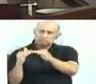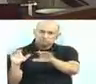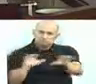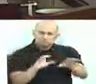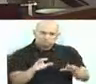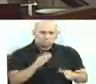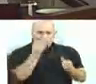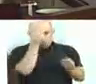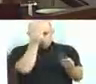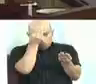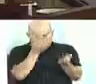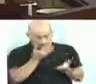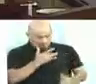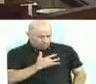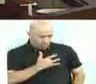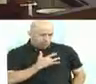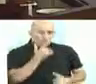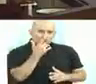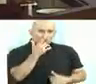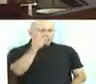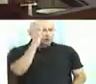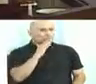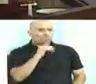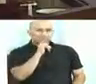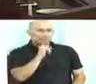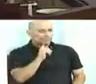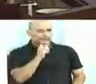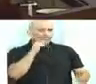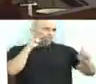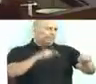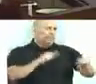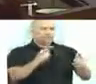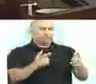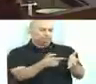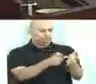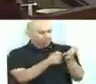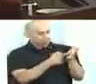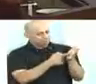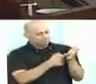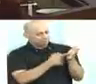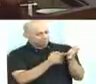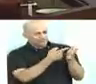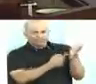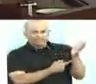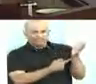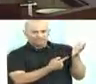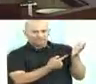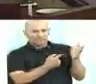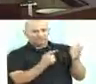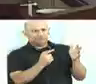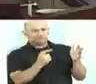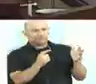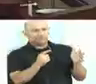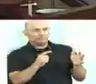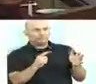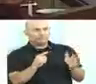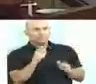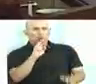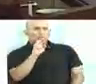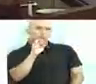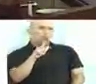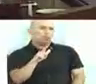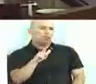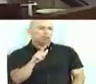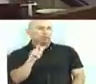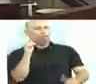heart, what God does not demand of us or require is some empty rituals, playing